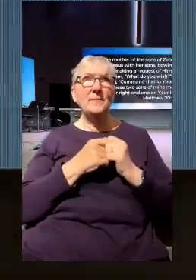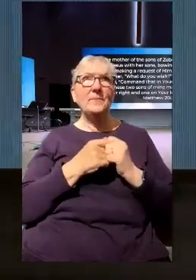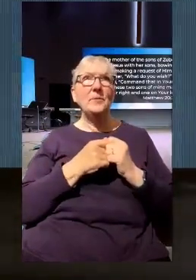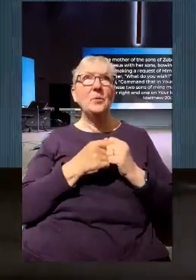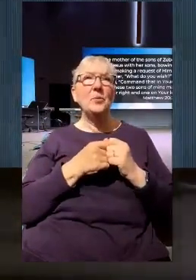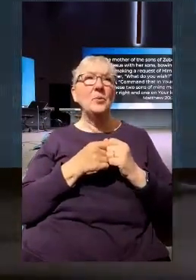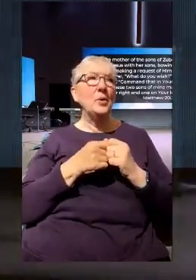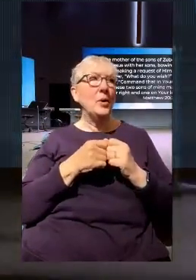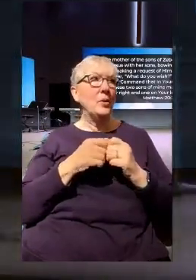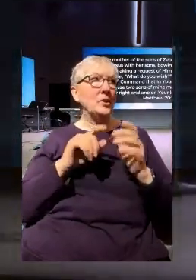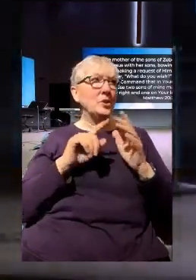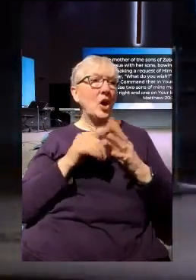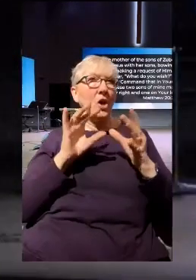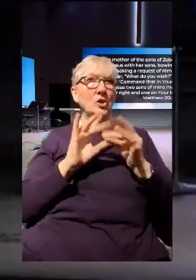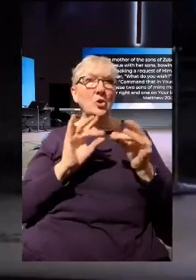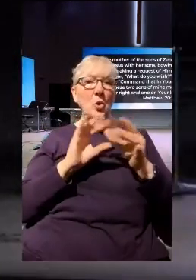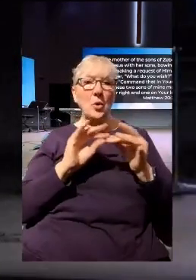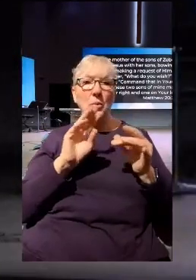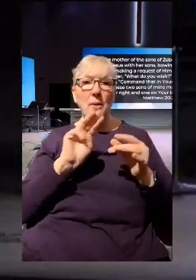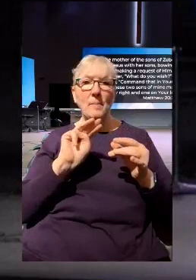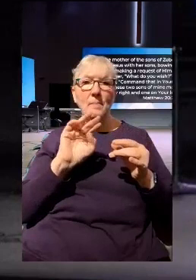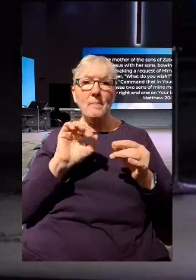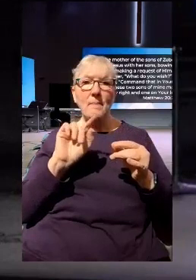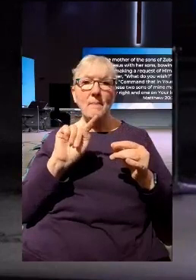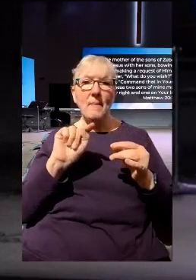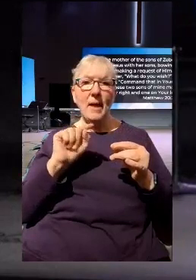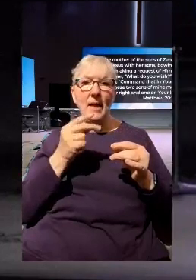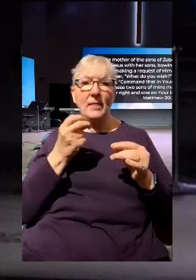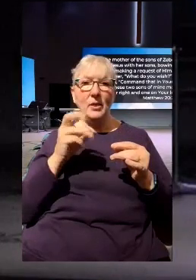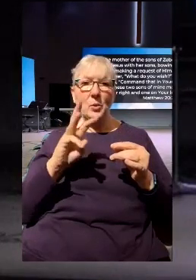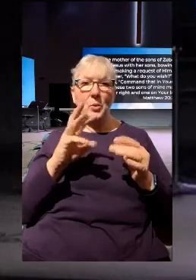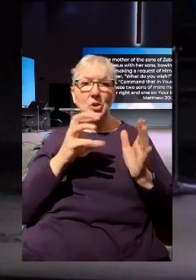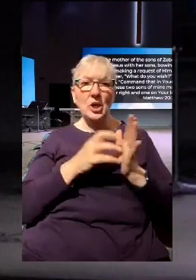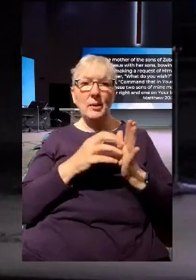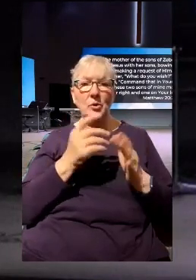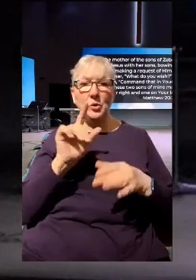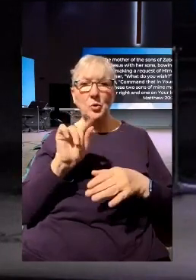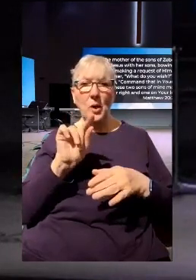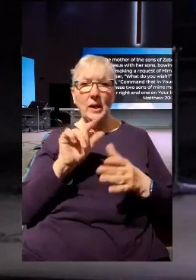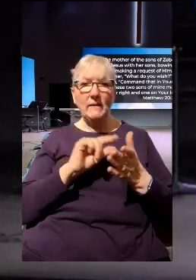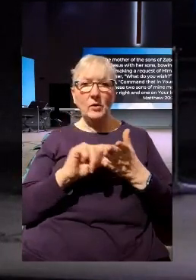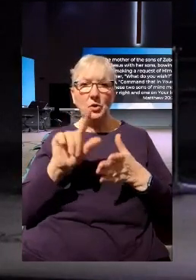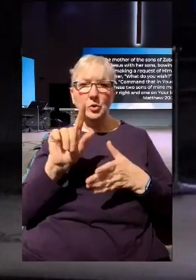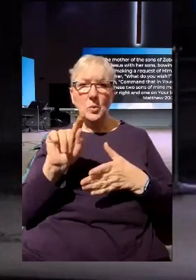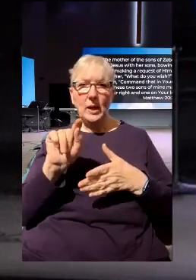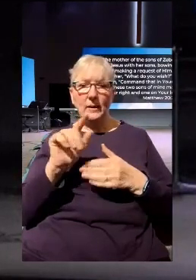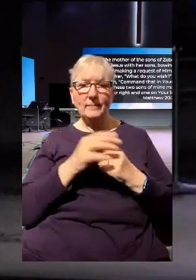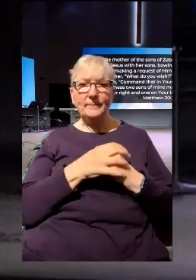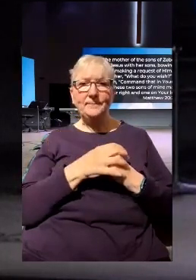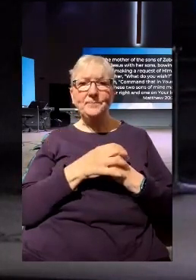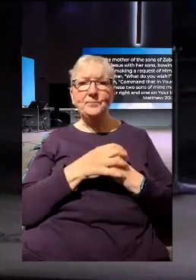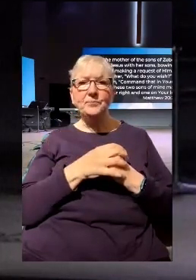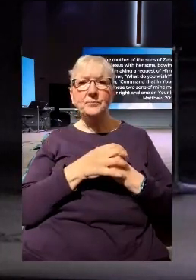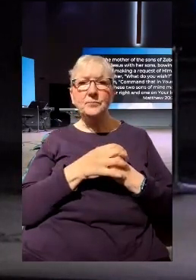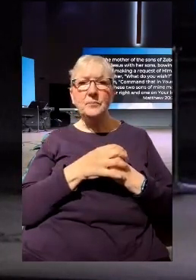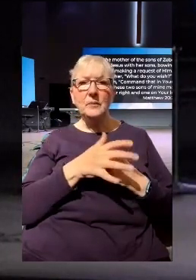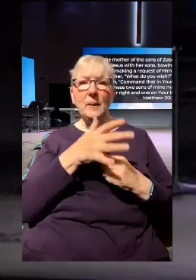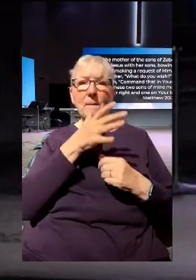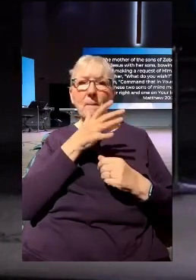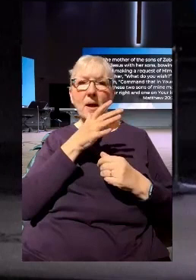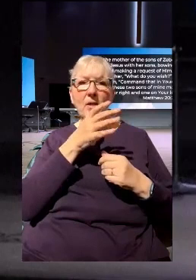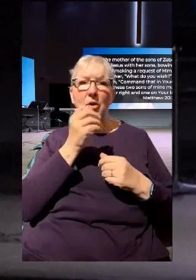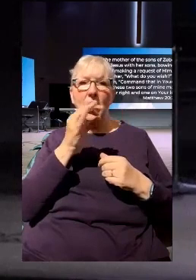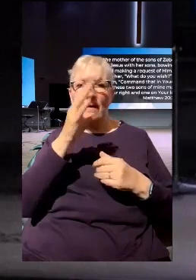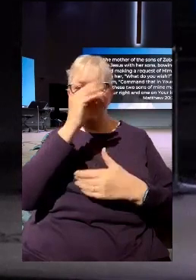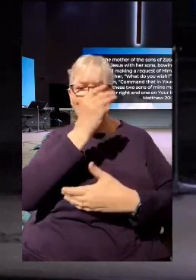We pick up the story in Matthew chapter 20, verse 20. Then the mother of the sons of Zebedee